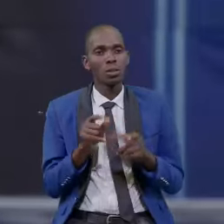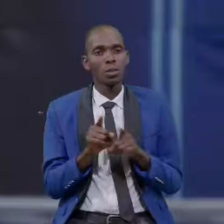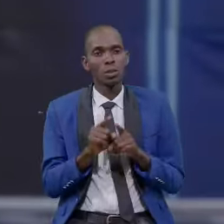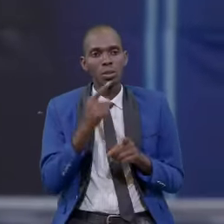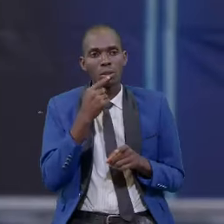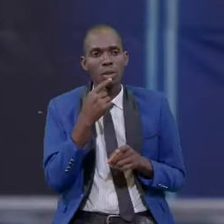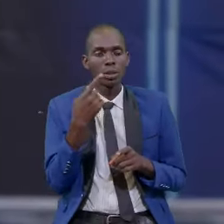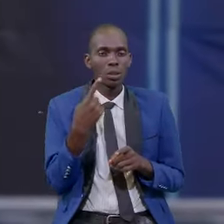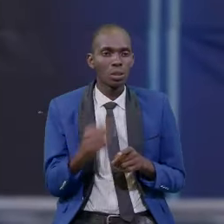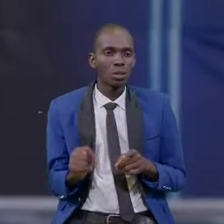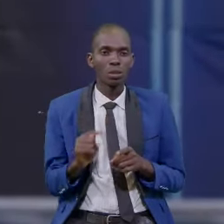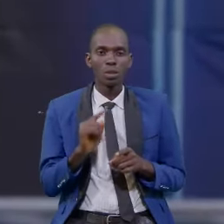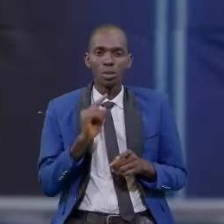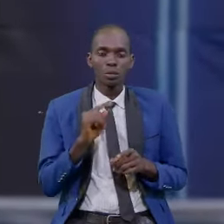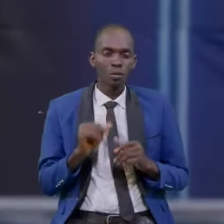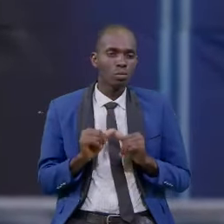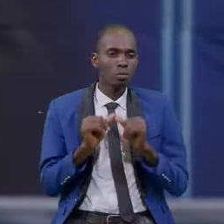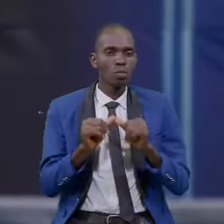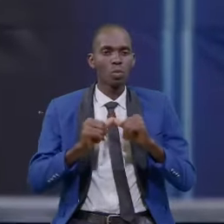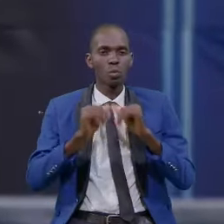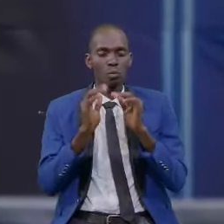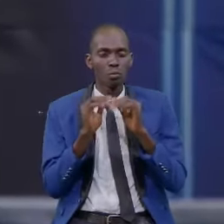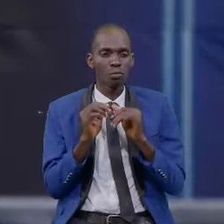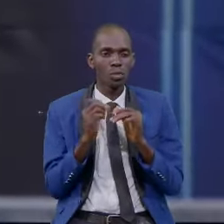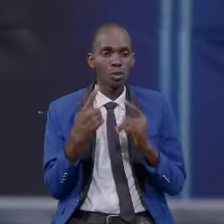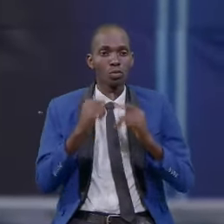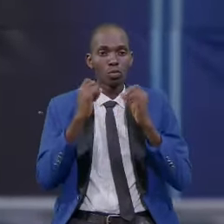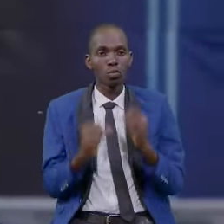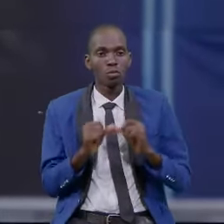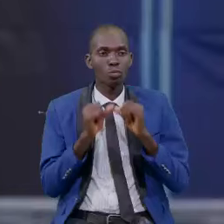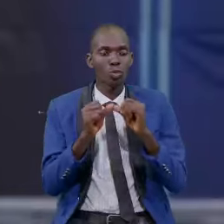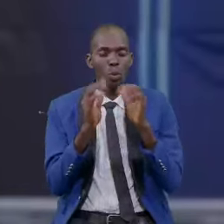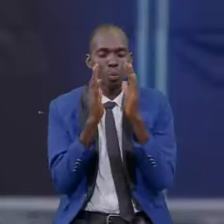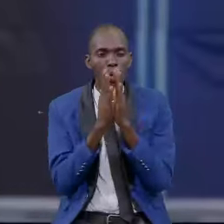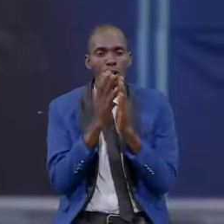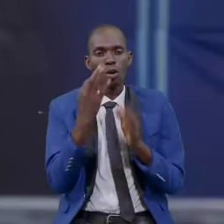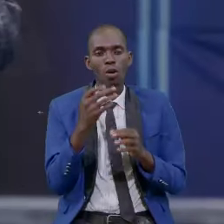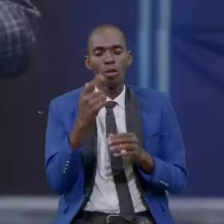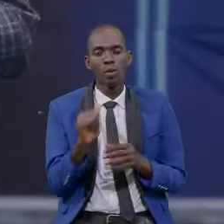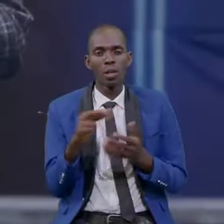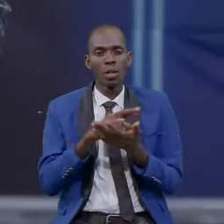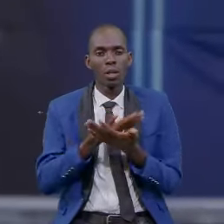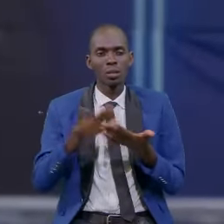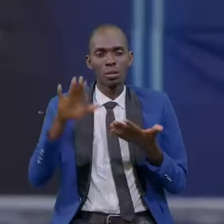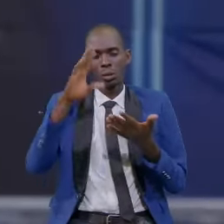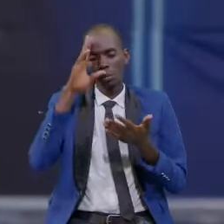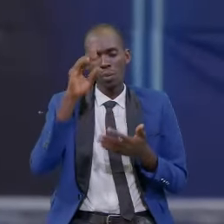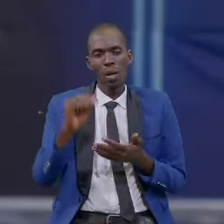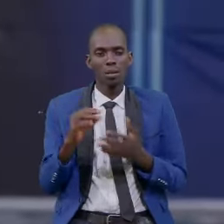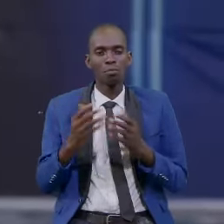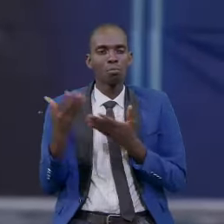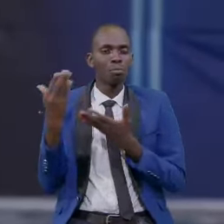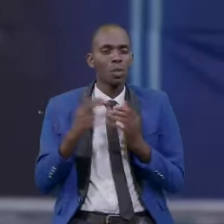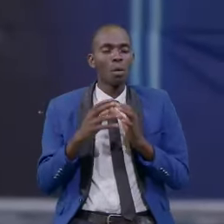effectual fervent prayer of a righteous man availeth much. The prayer we